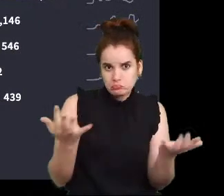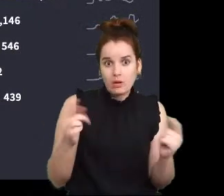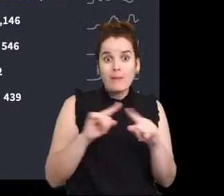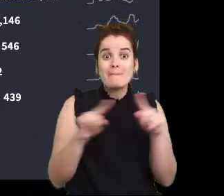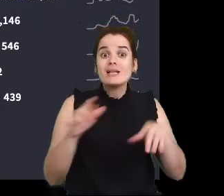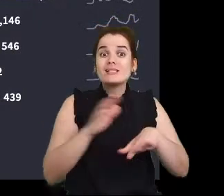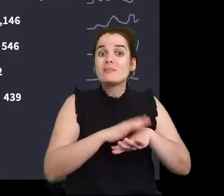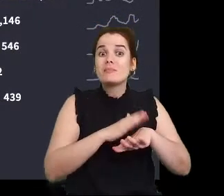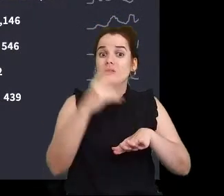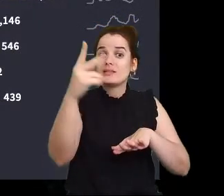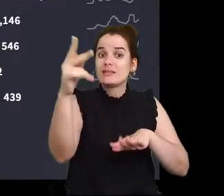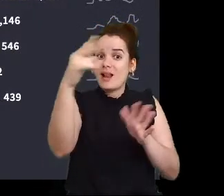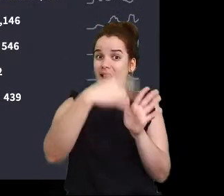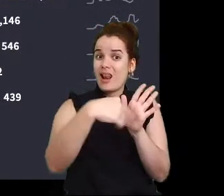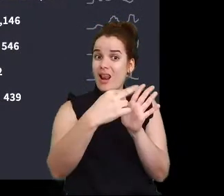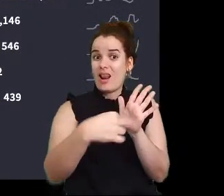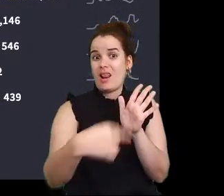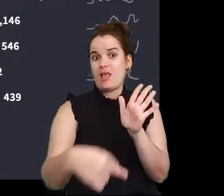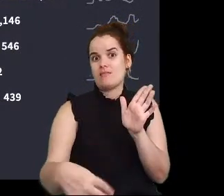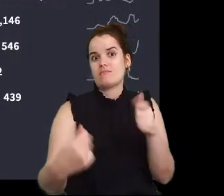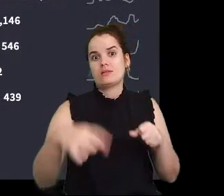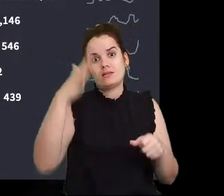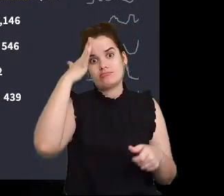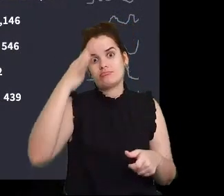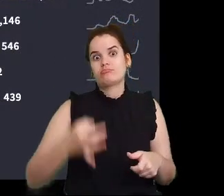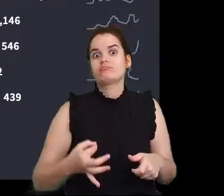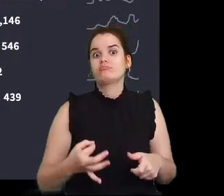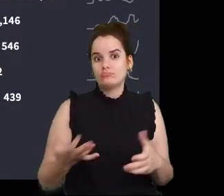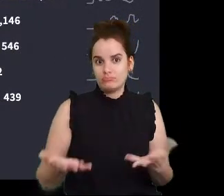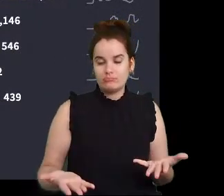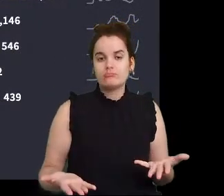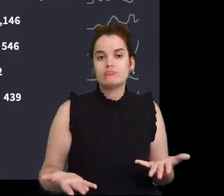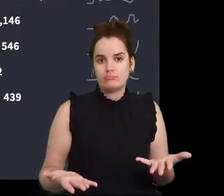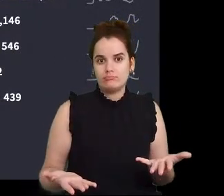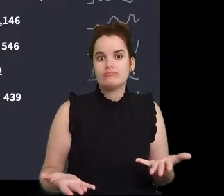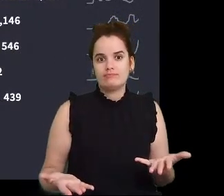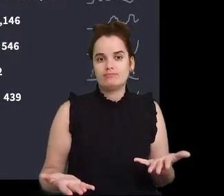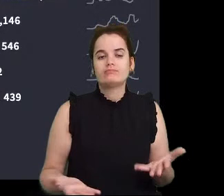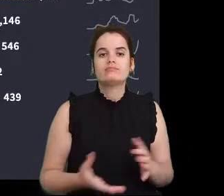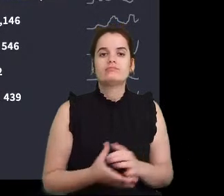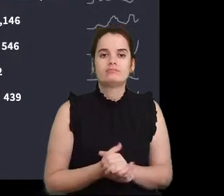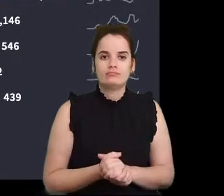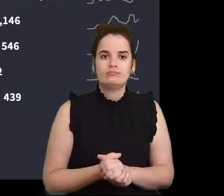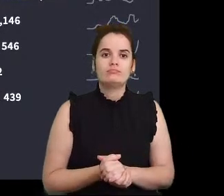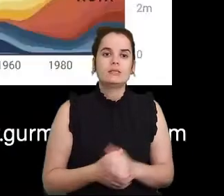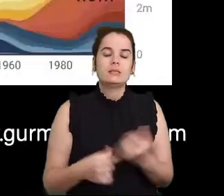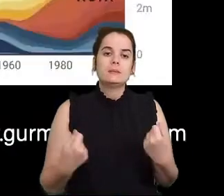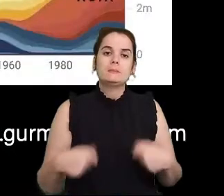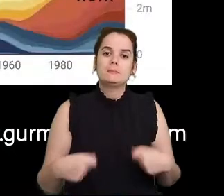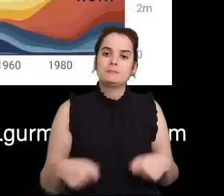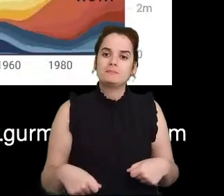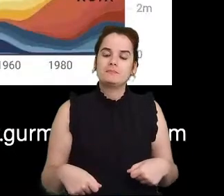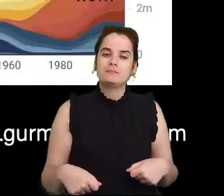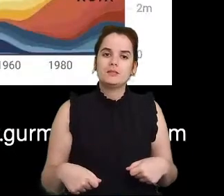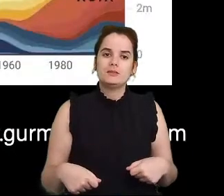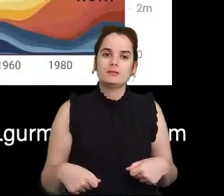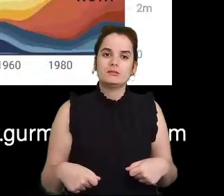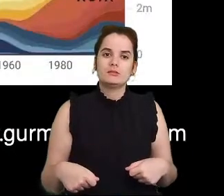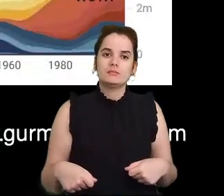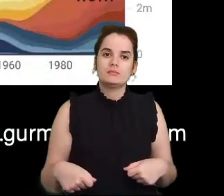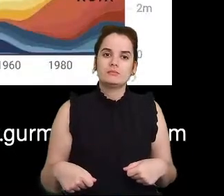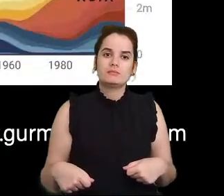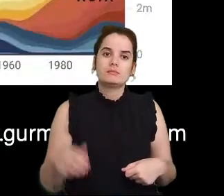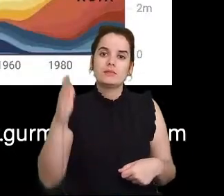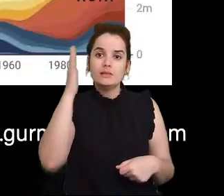for the reader to explore what might be the story that's most relevant to them. Then